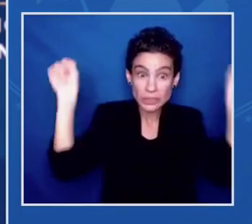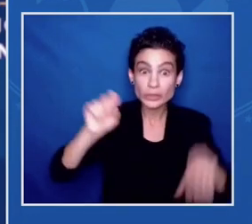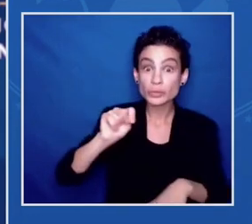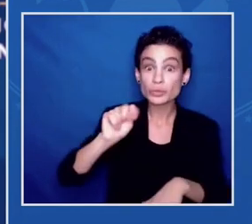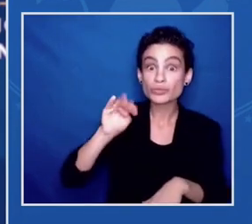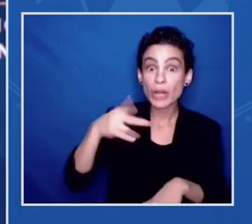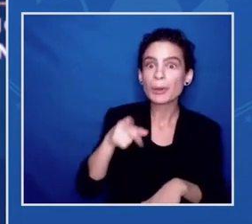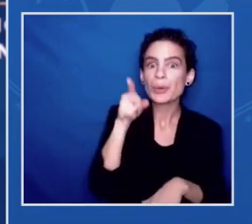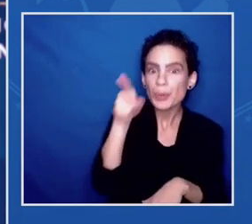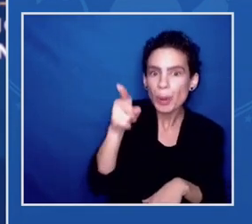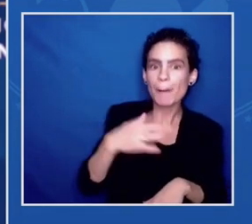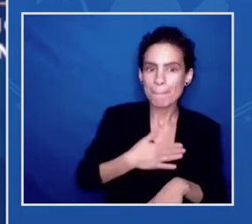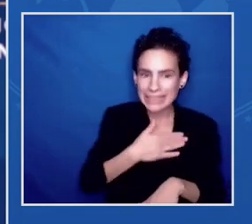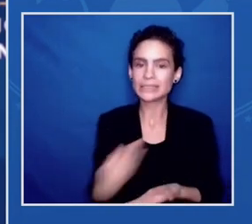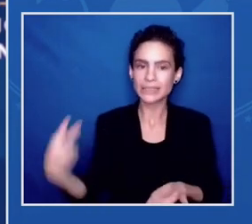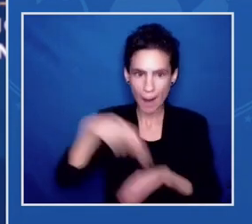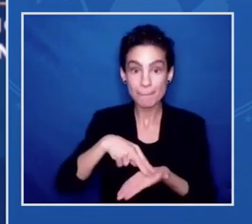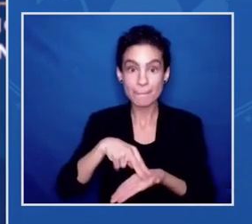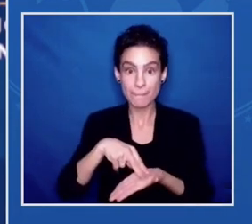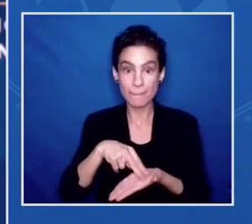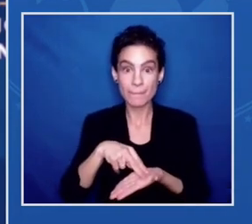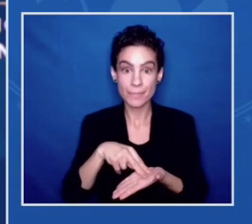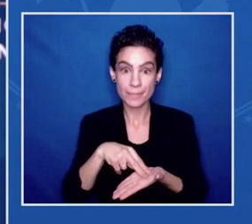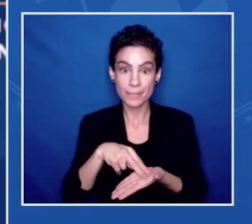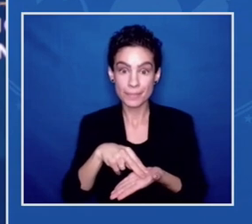So, President Trump, step up.